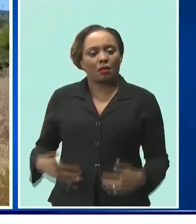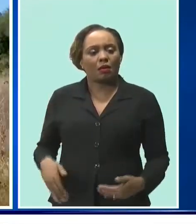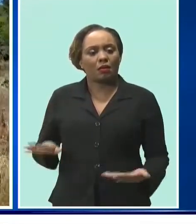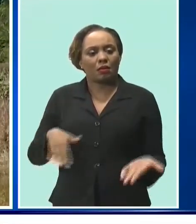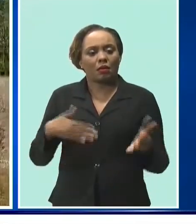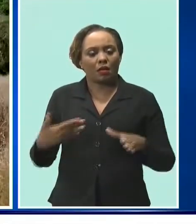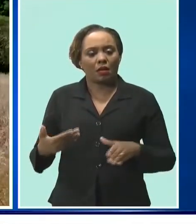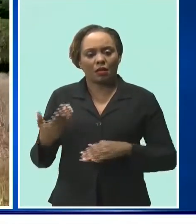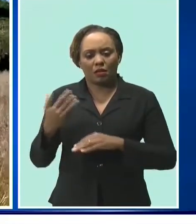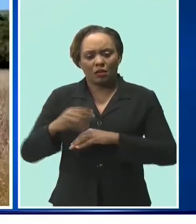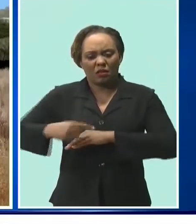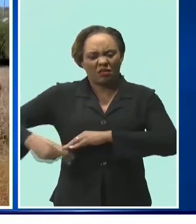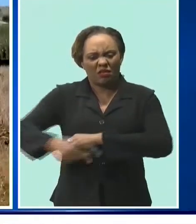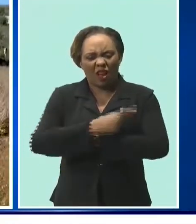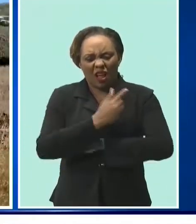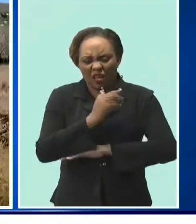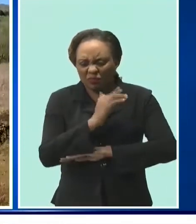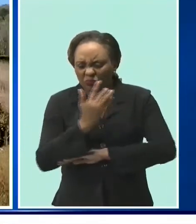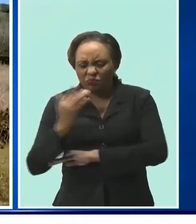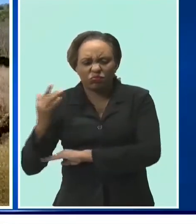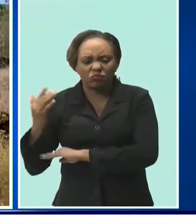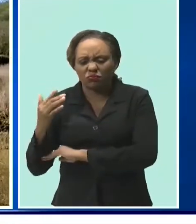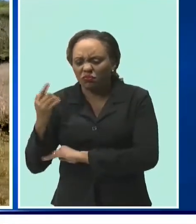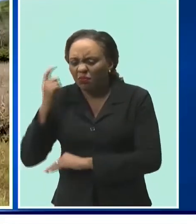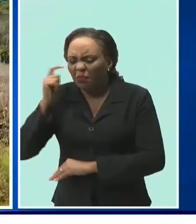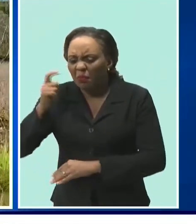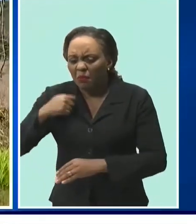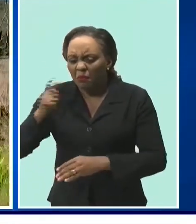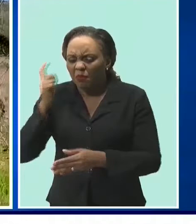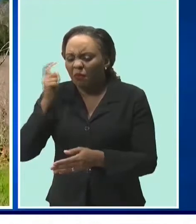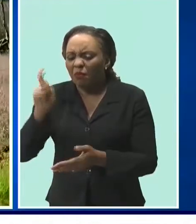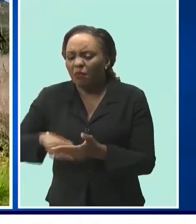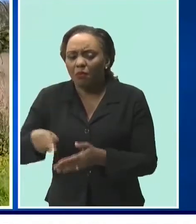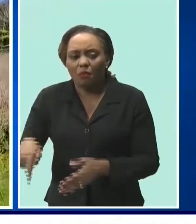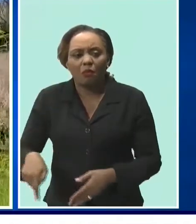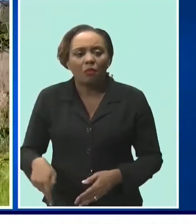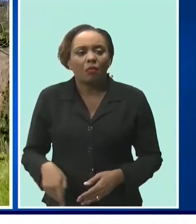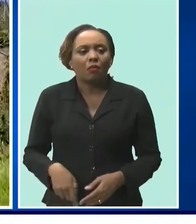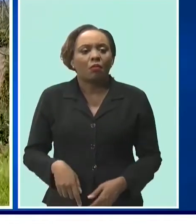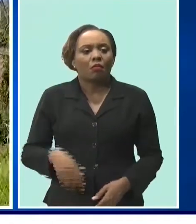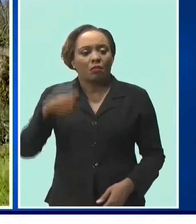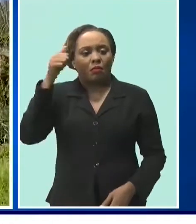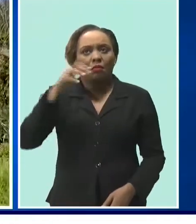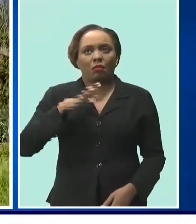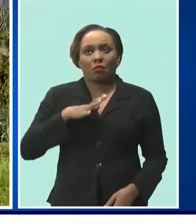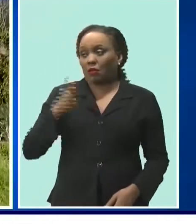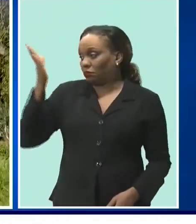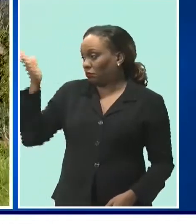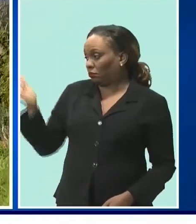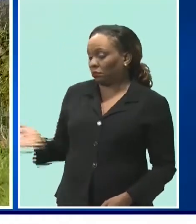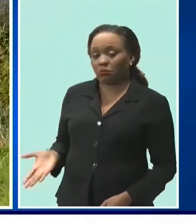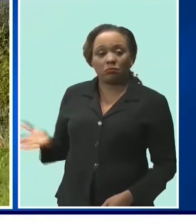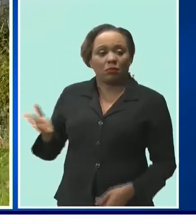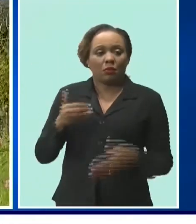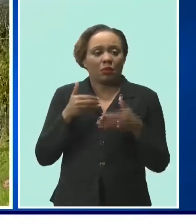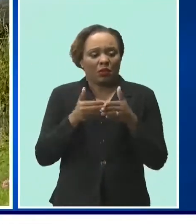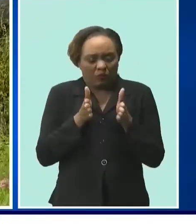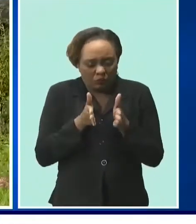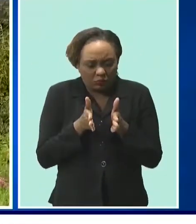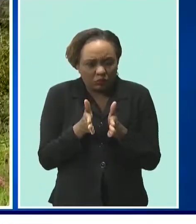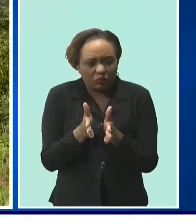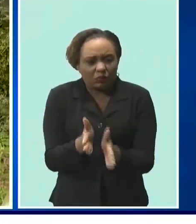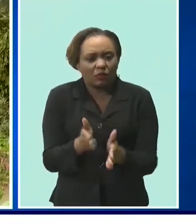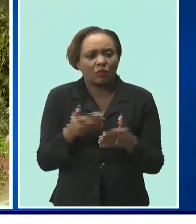According to police reports, King, who is reportedly in his 40s, was discovered in this densely vegetated area near a track linking